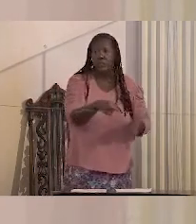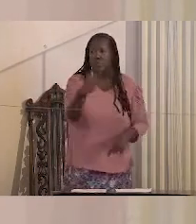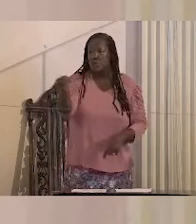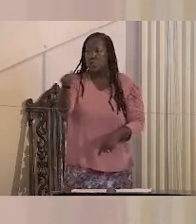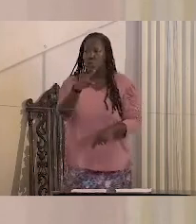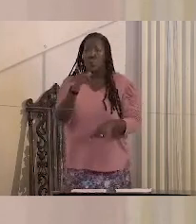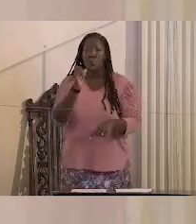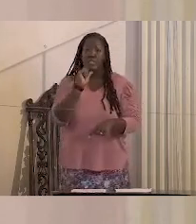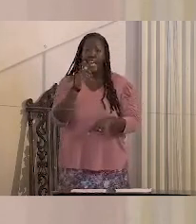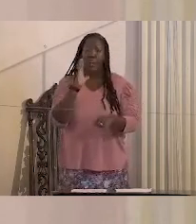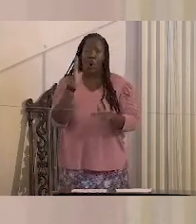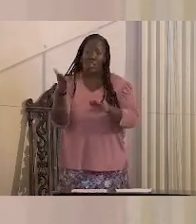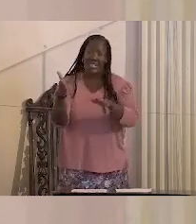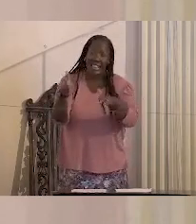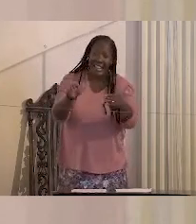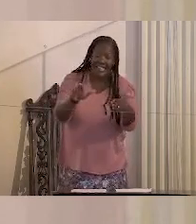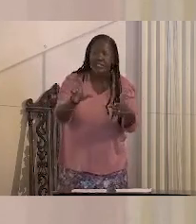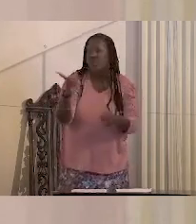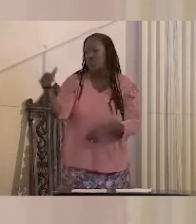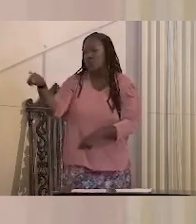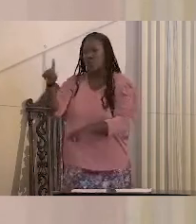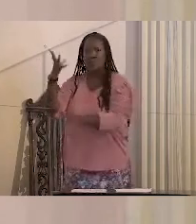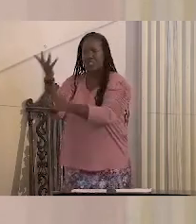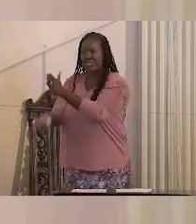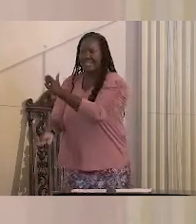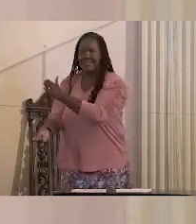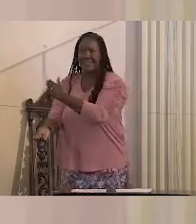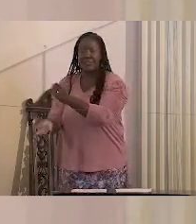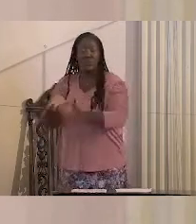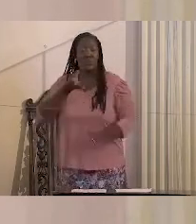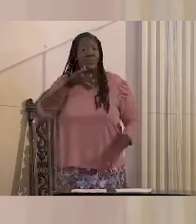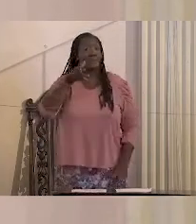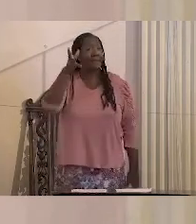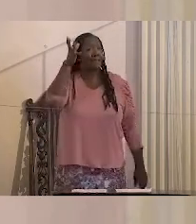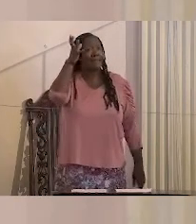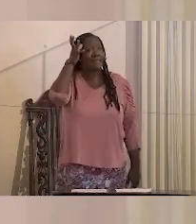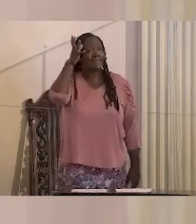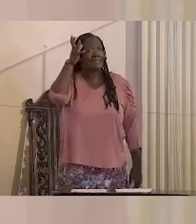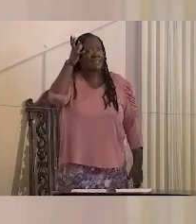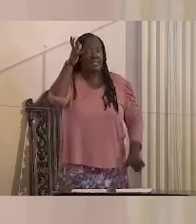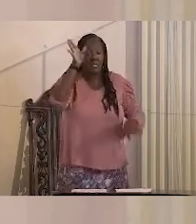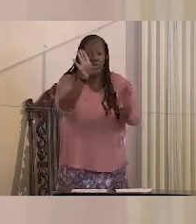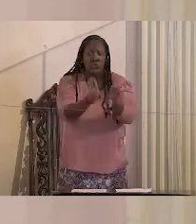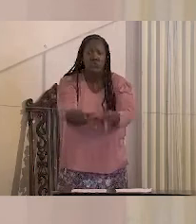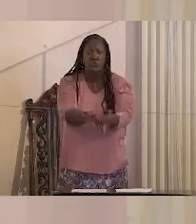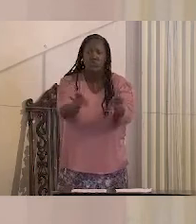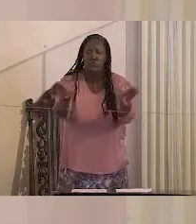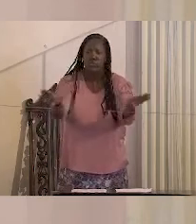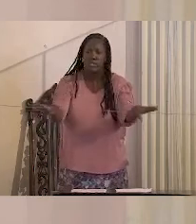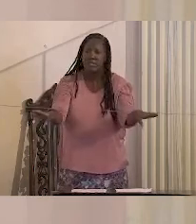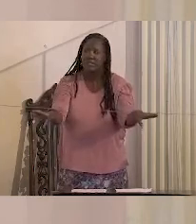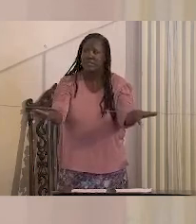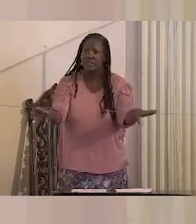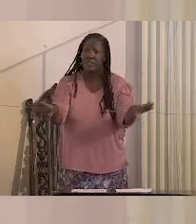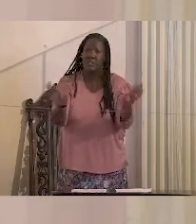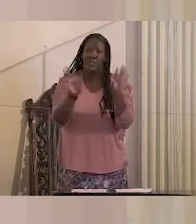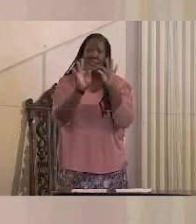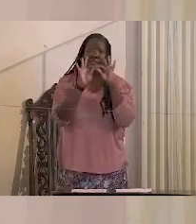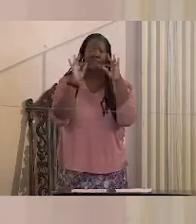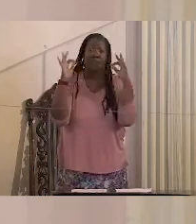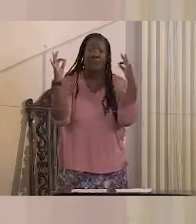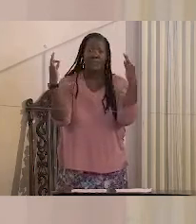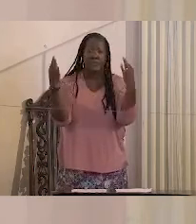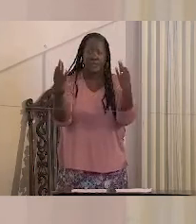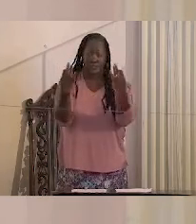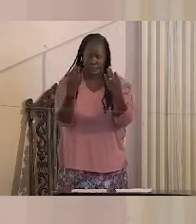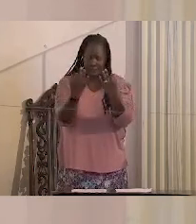the dead. Not to the parents, the children, the families.